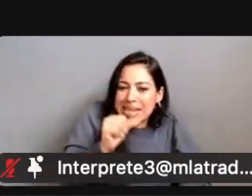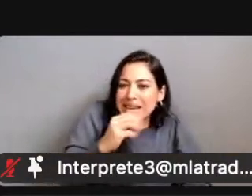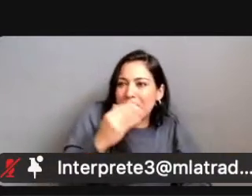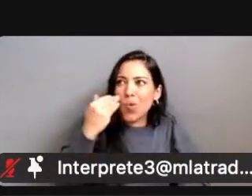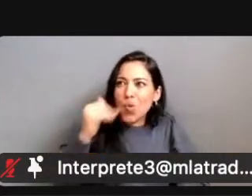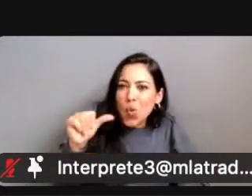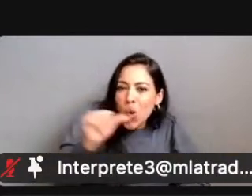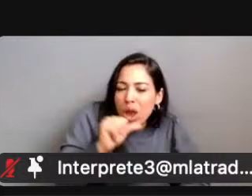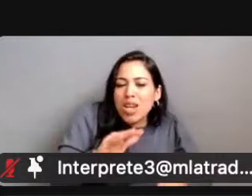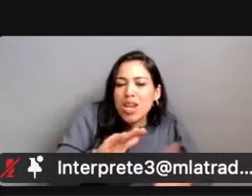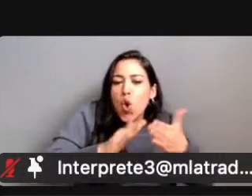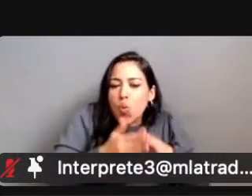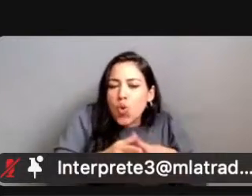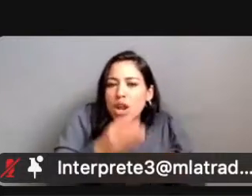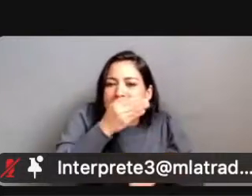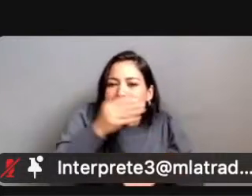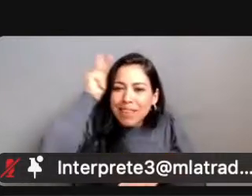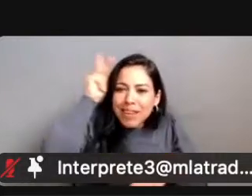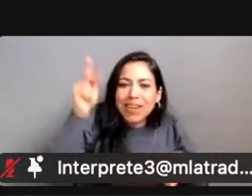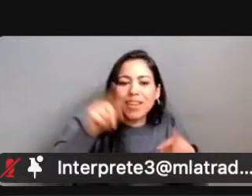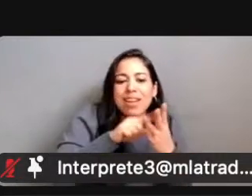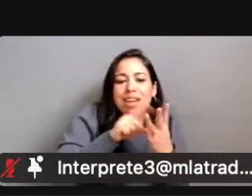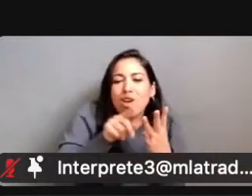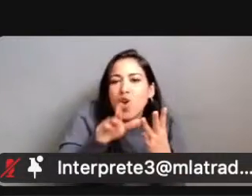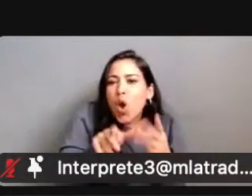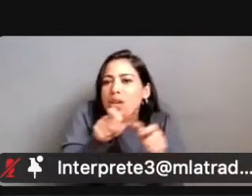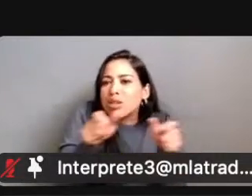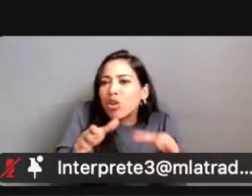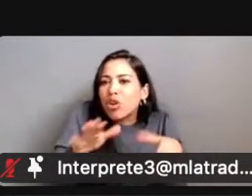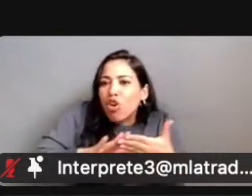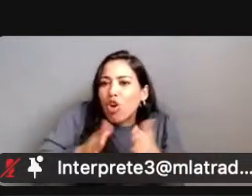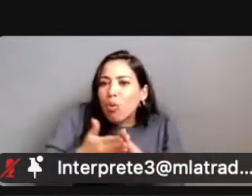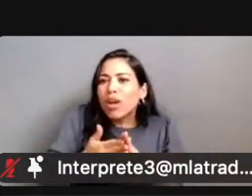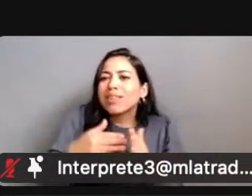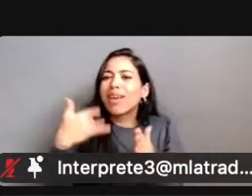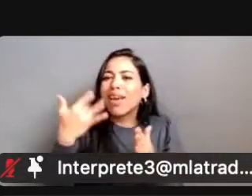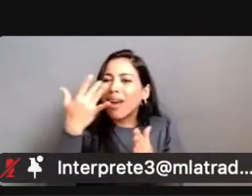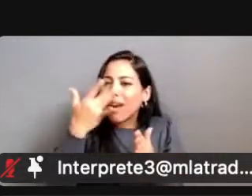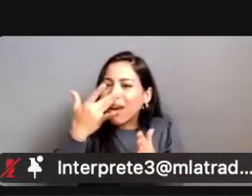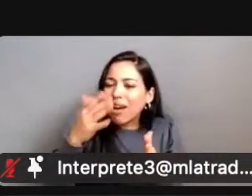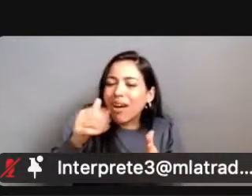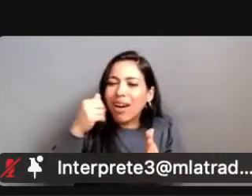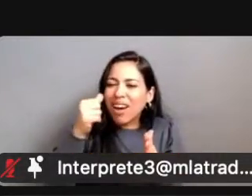women, girls, indigenous populations, African